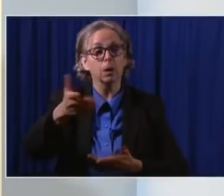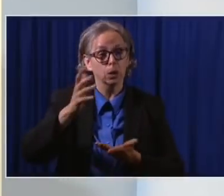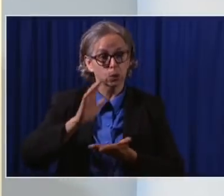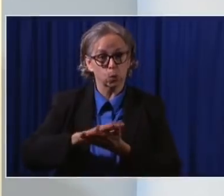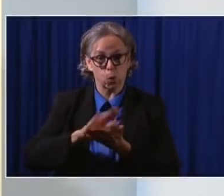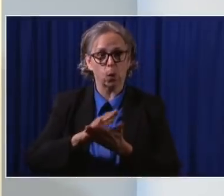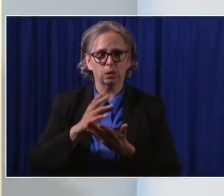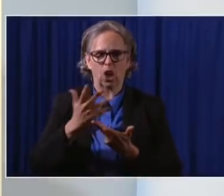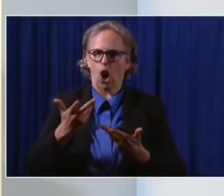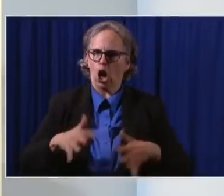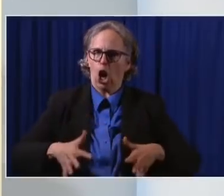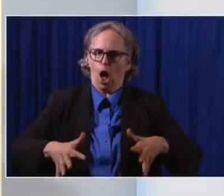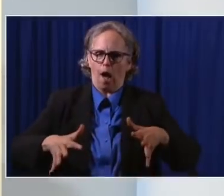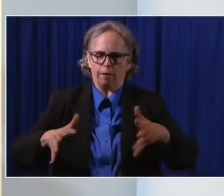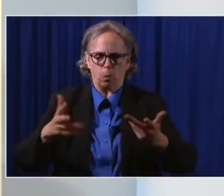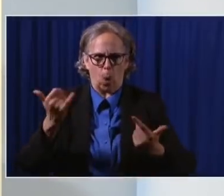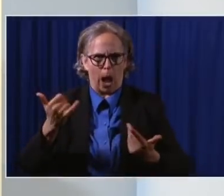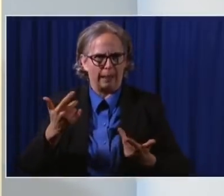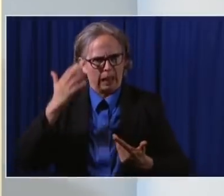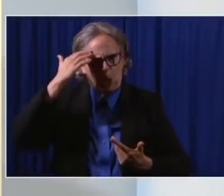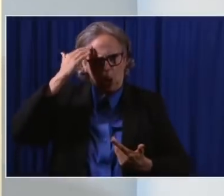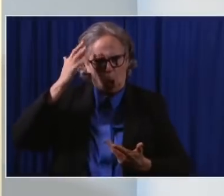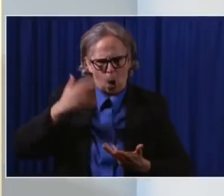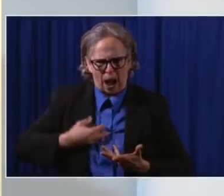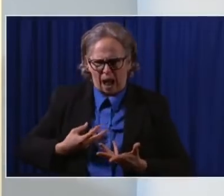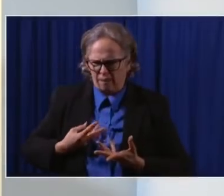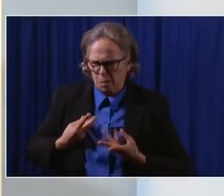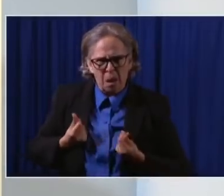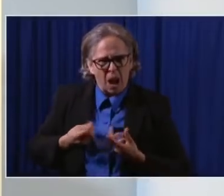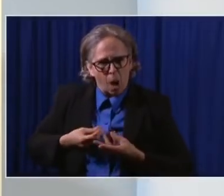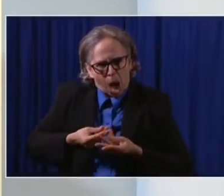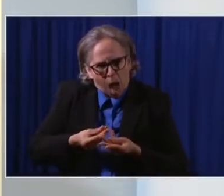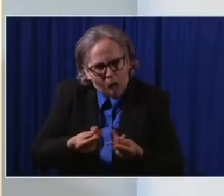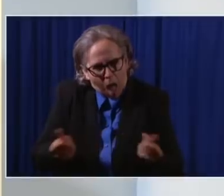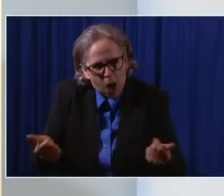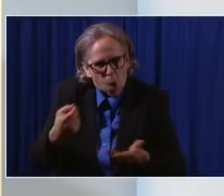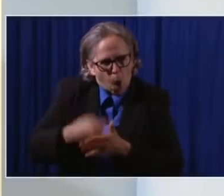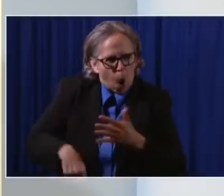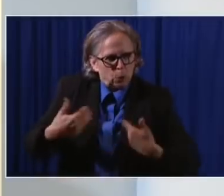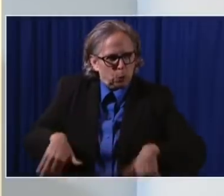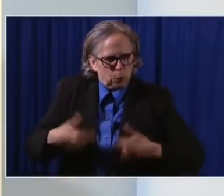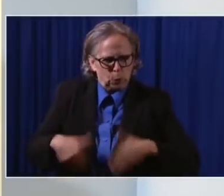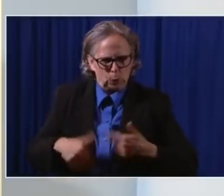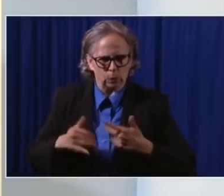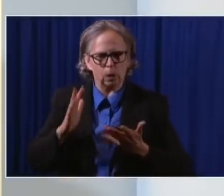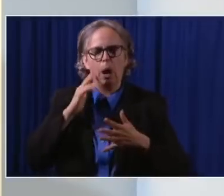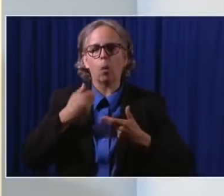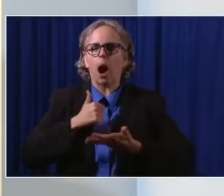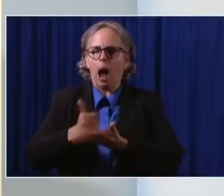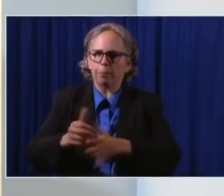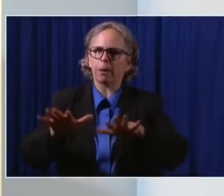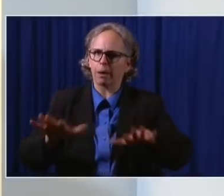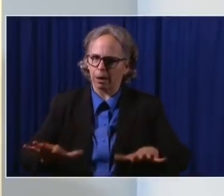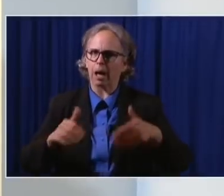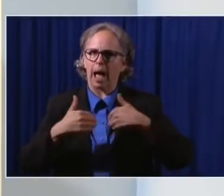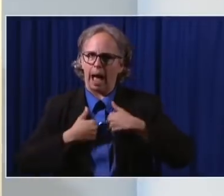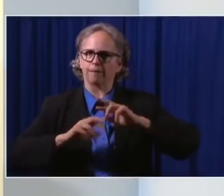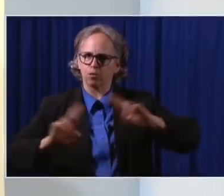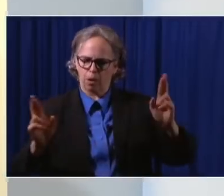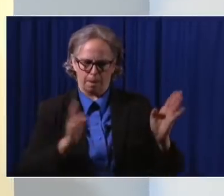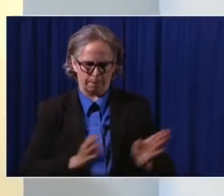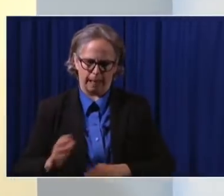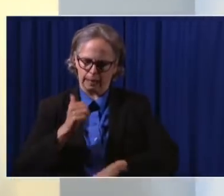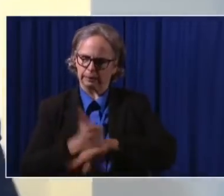They know that these things are out there. What we're trying to do today is to let them know that there is a plan to help support those COVID-related expenses.